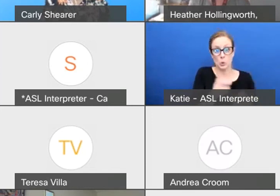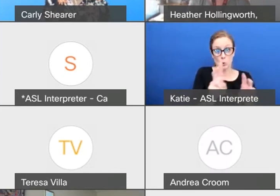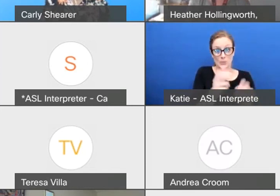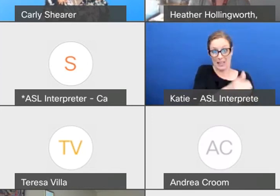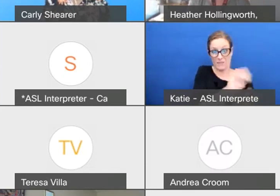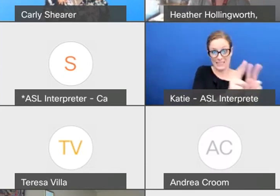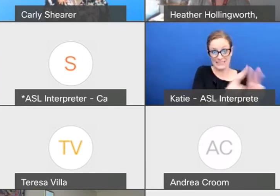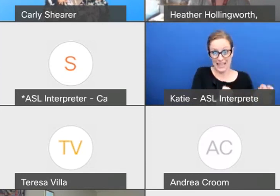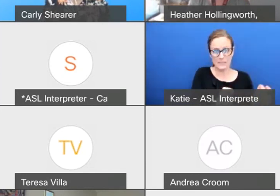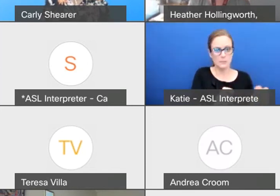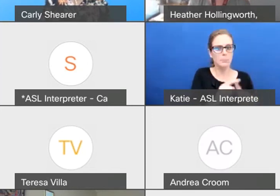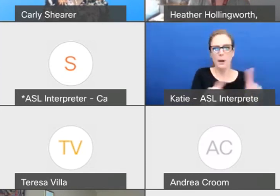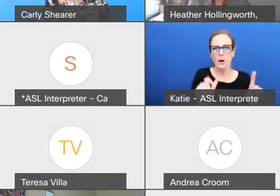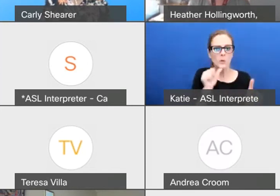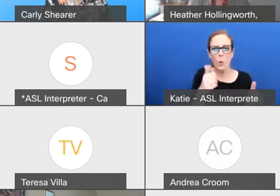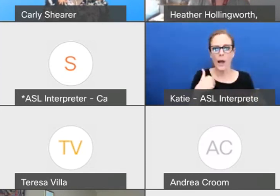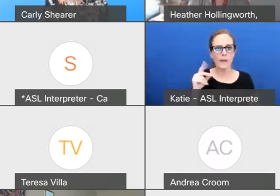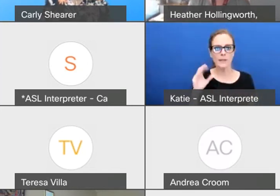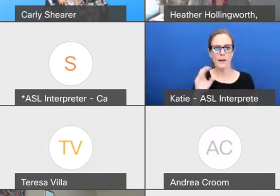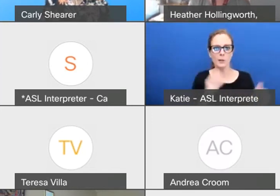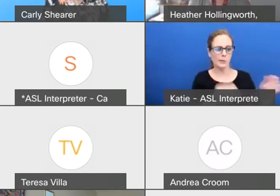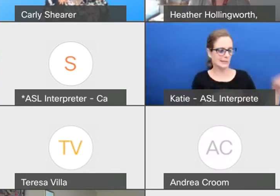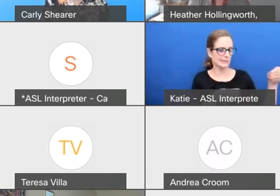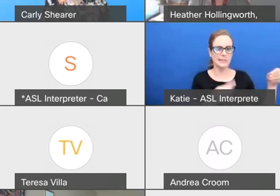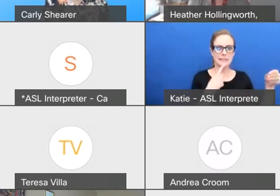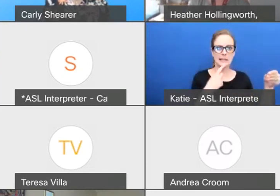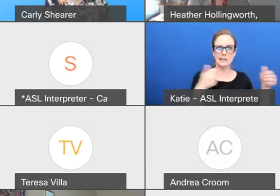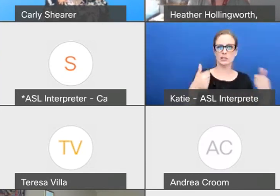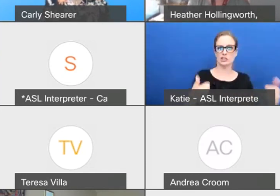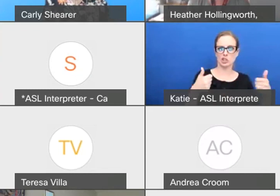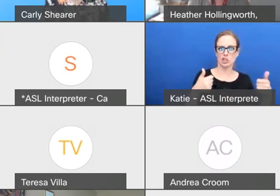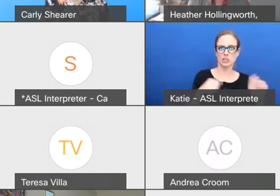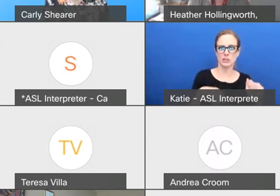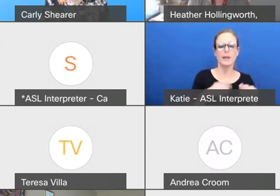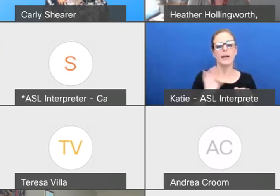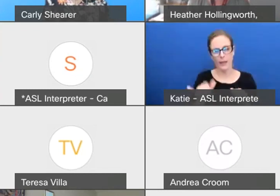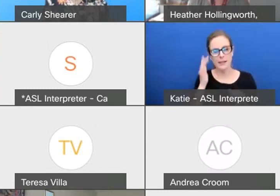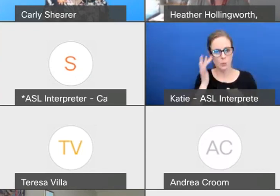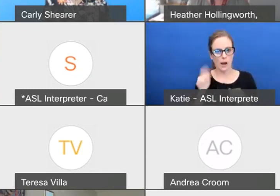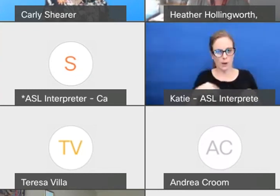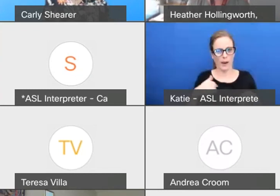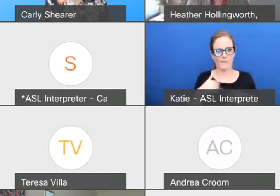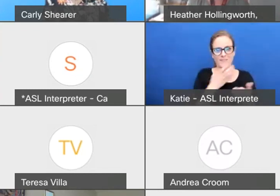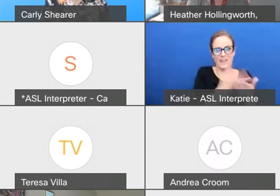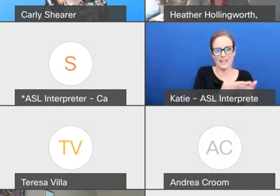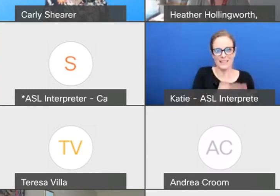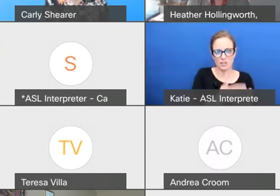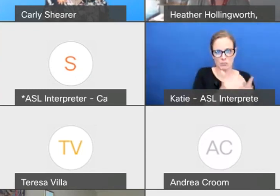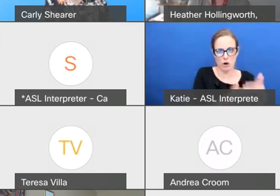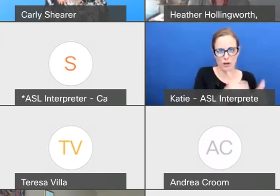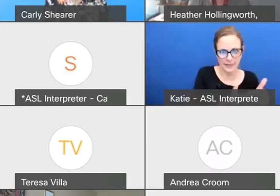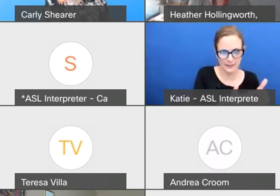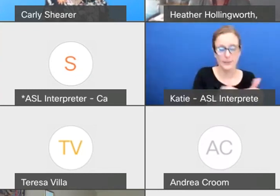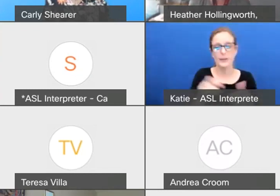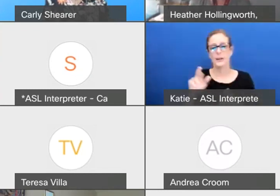don't have any documents to like say, oh yeah, they're good to go. That's what this validation process is. The remediation plan is going to be due at a